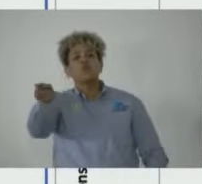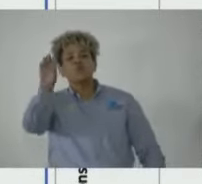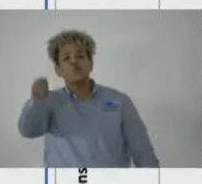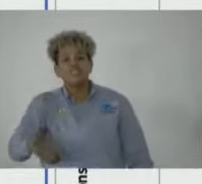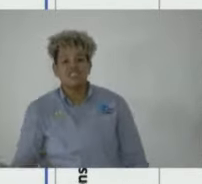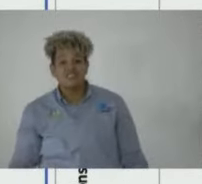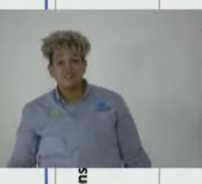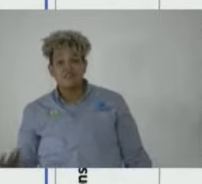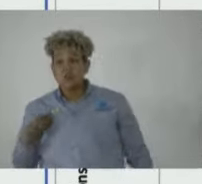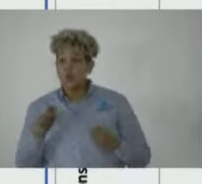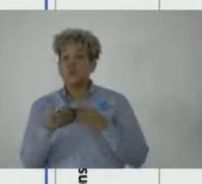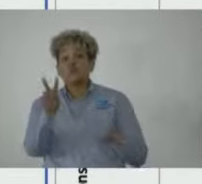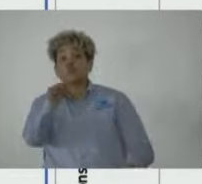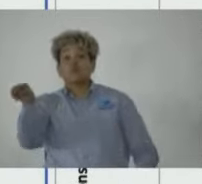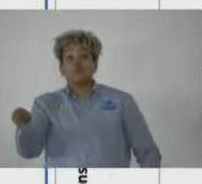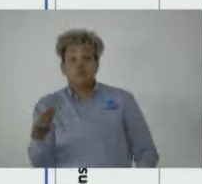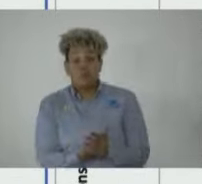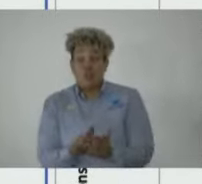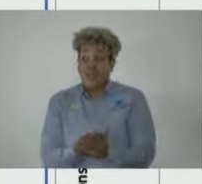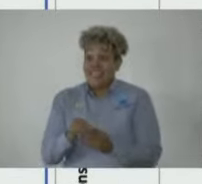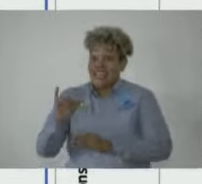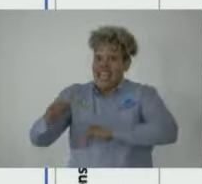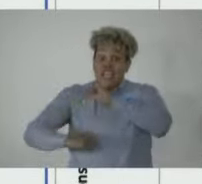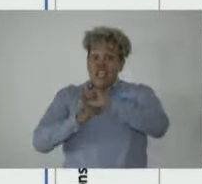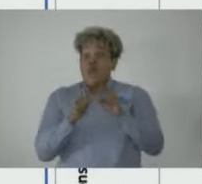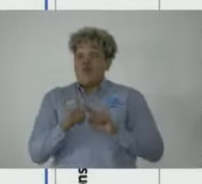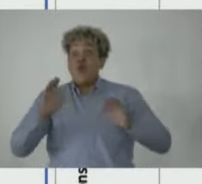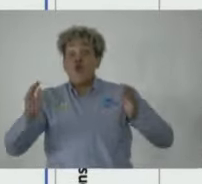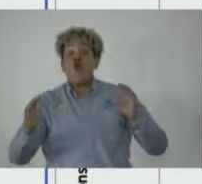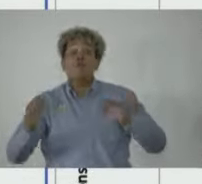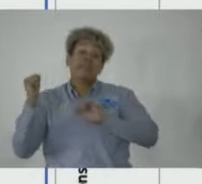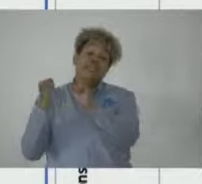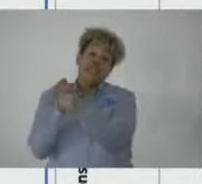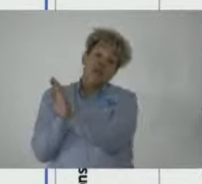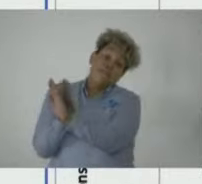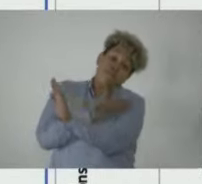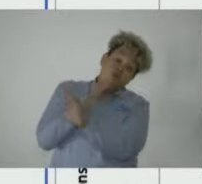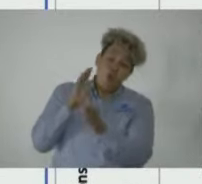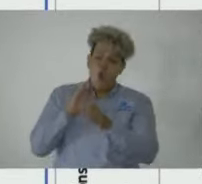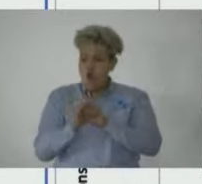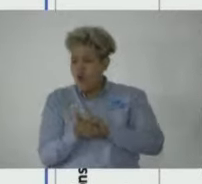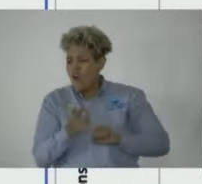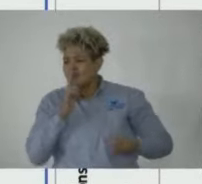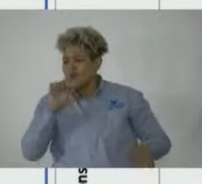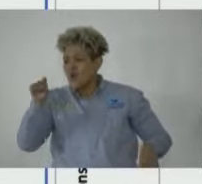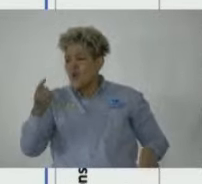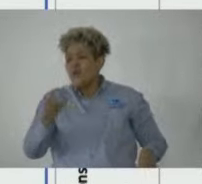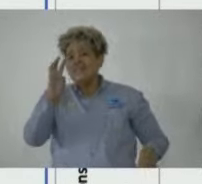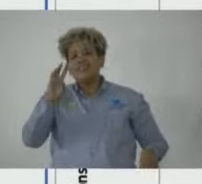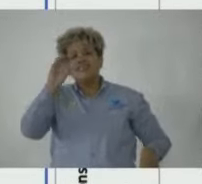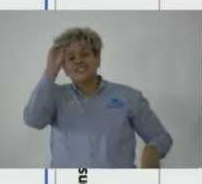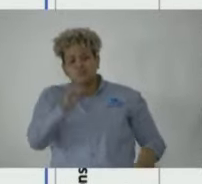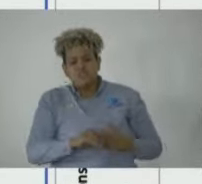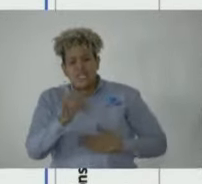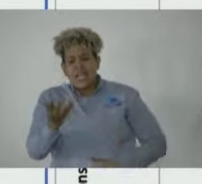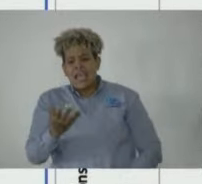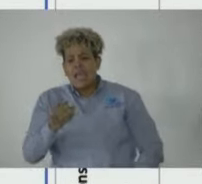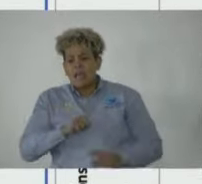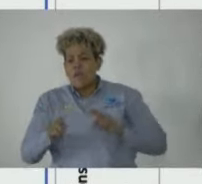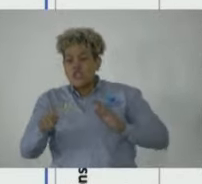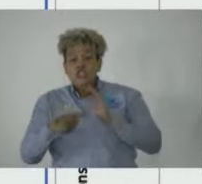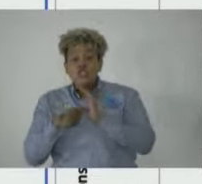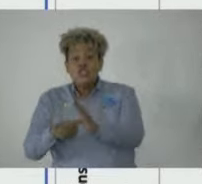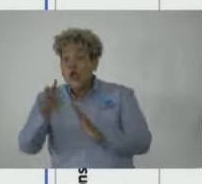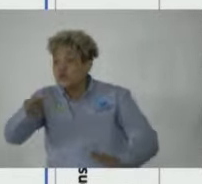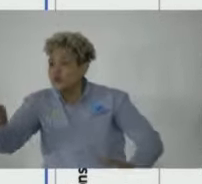Yeah. But in that year, when you compare it to the year before COVID, it was just 6%. But he shows